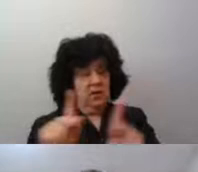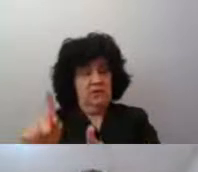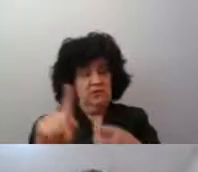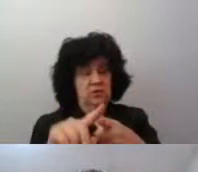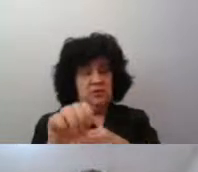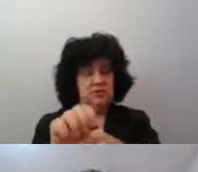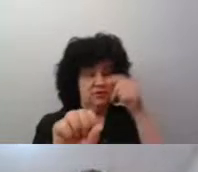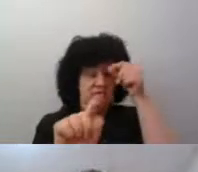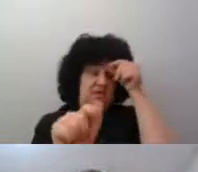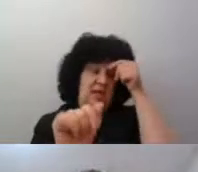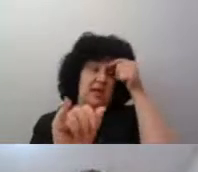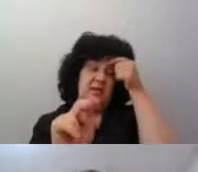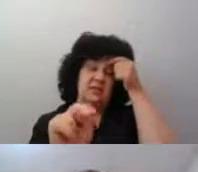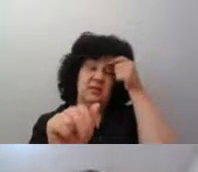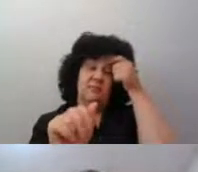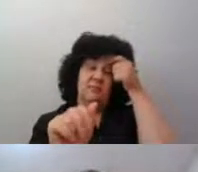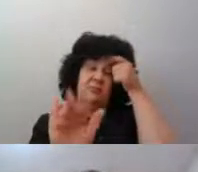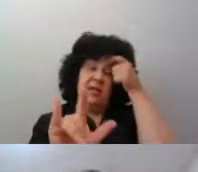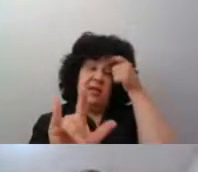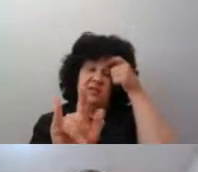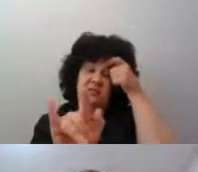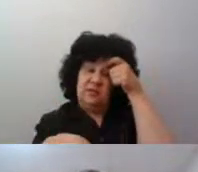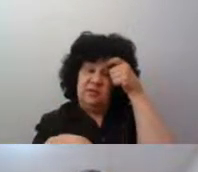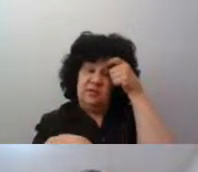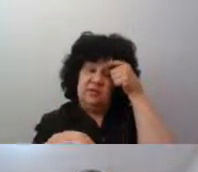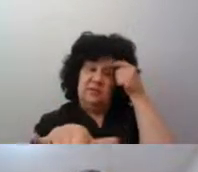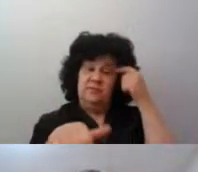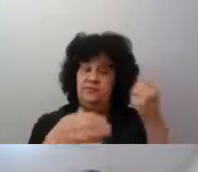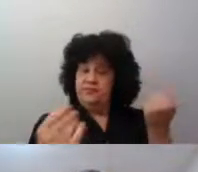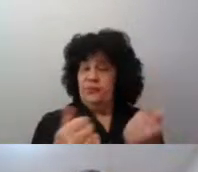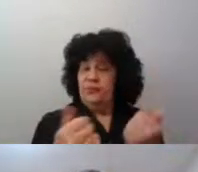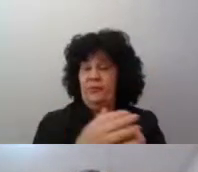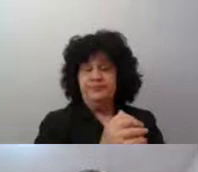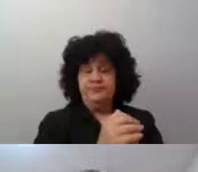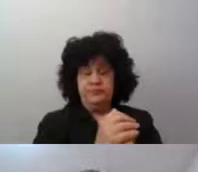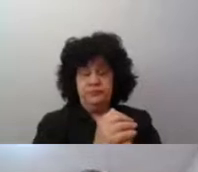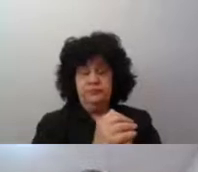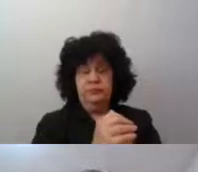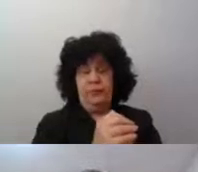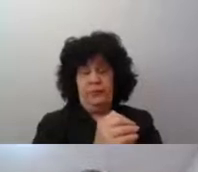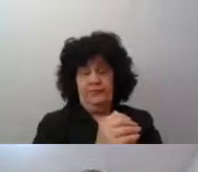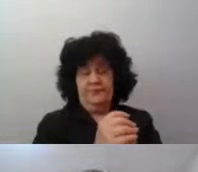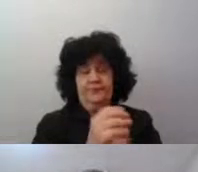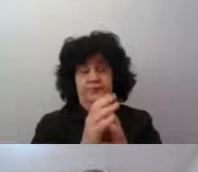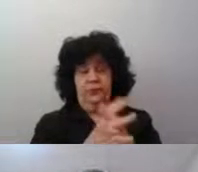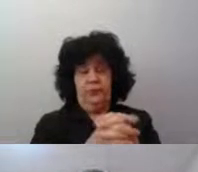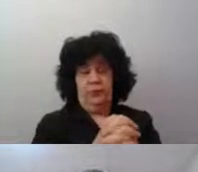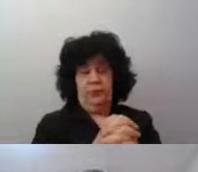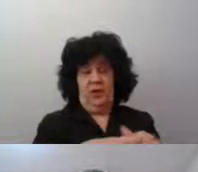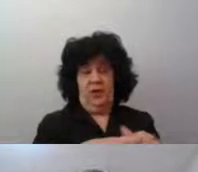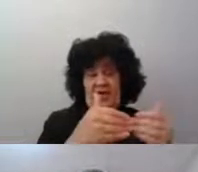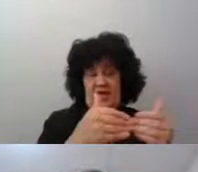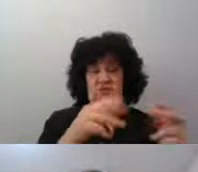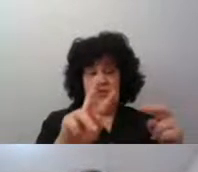terms of ease of implementation versus the value associated with that category in terms of